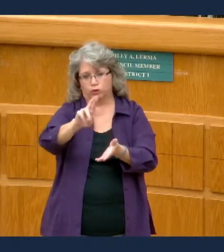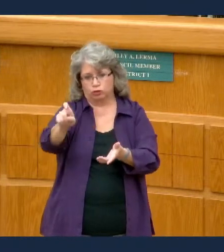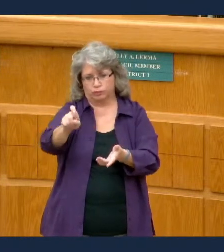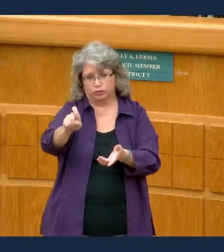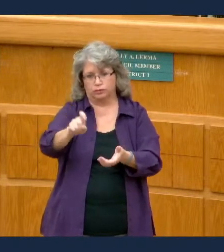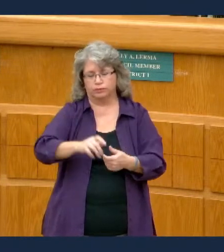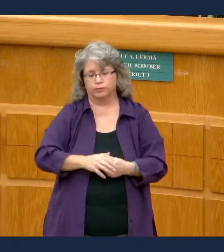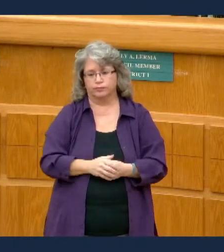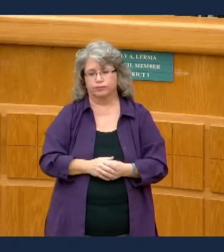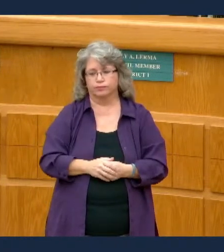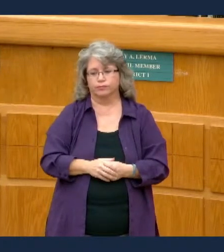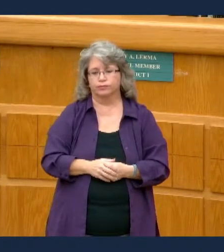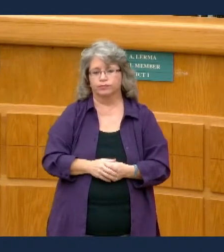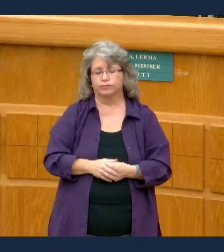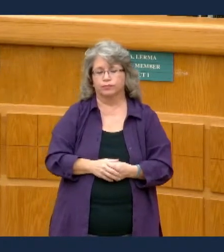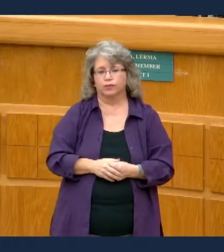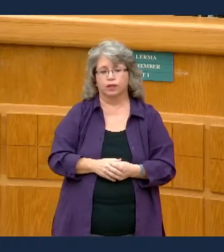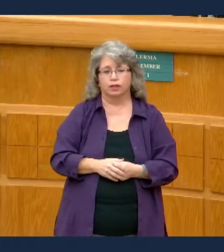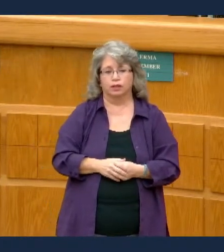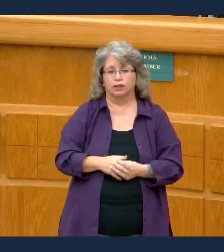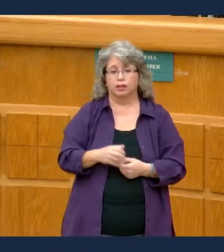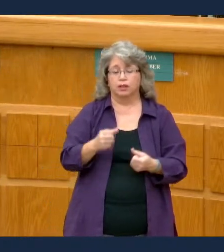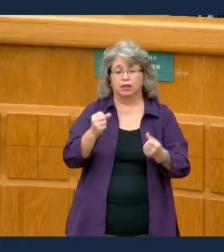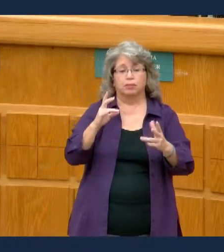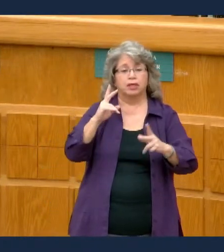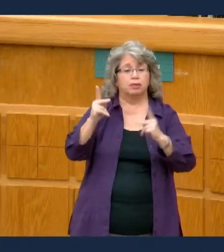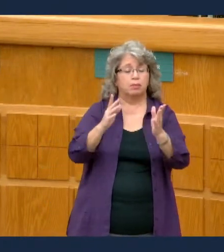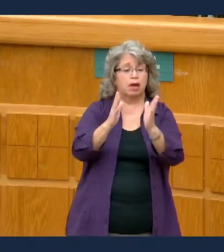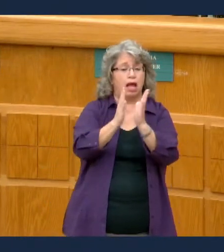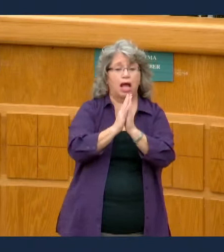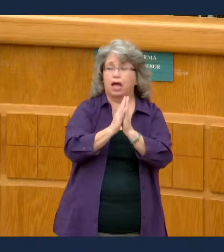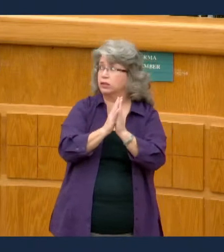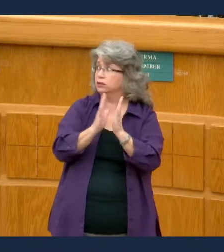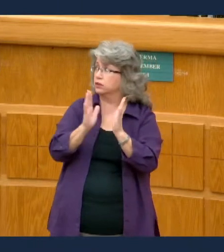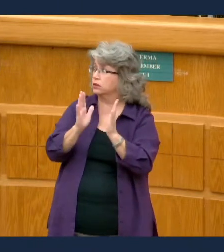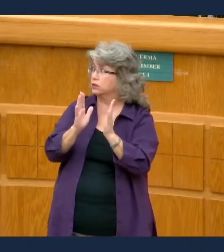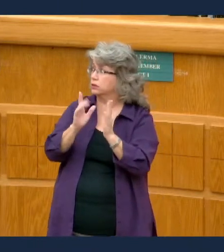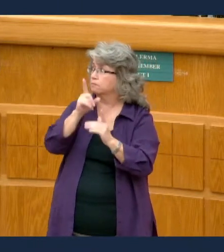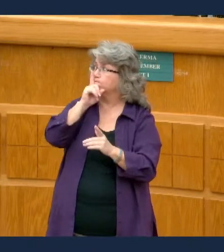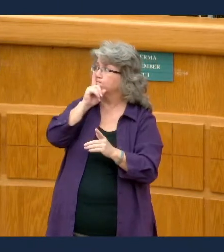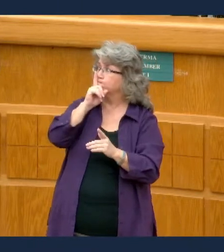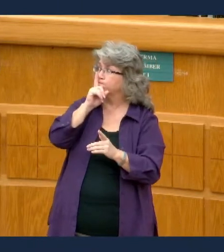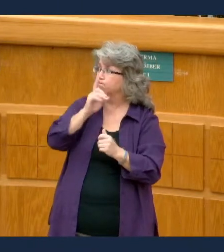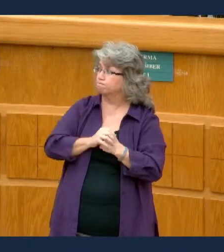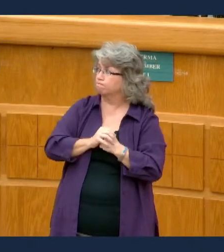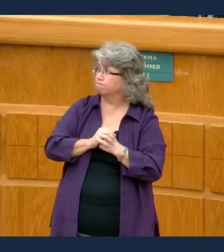So when do I get my booster shot? So did I skip one?